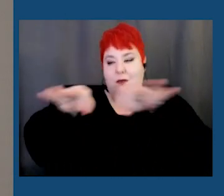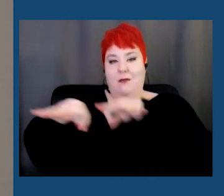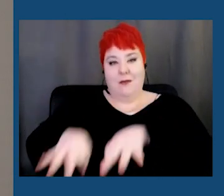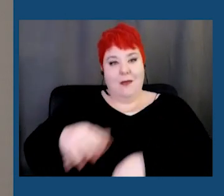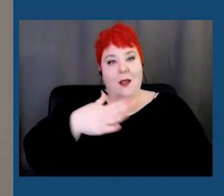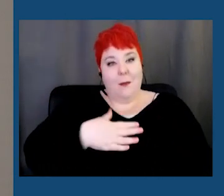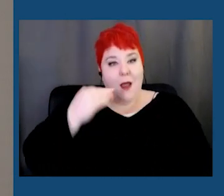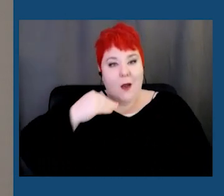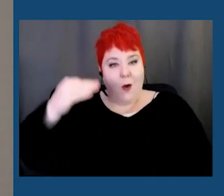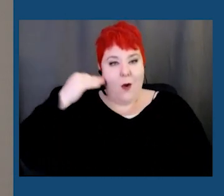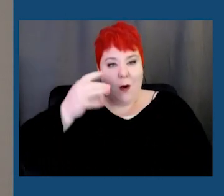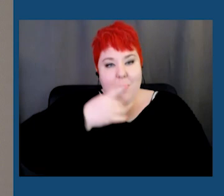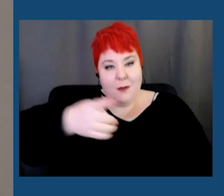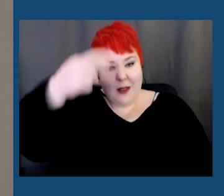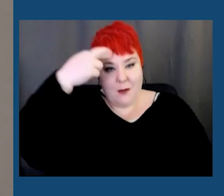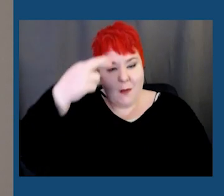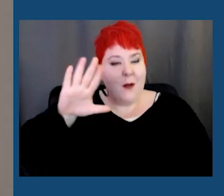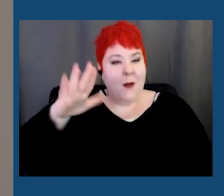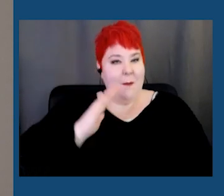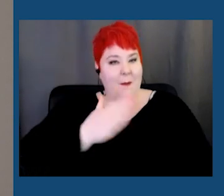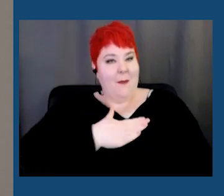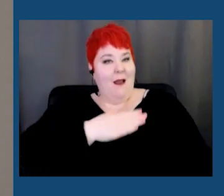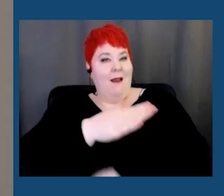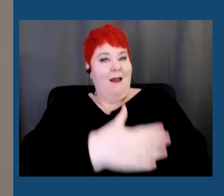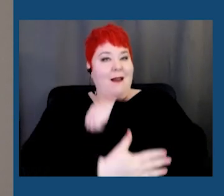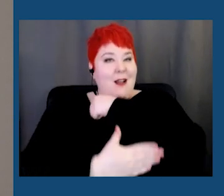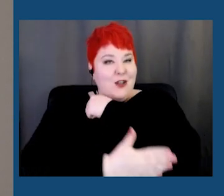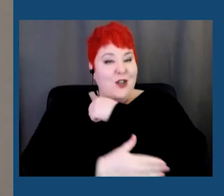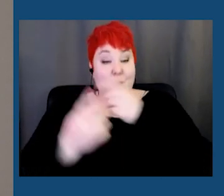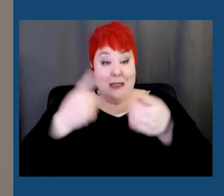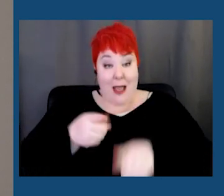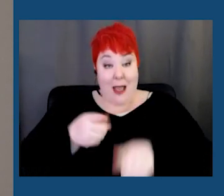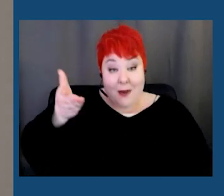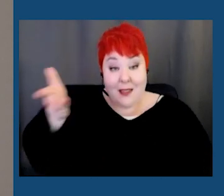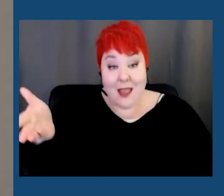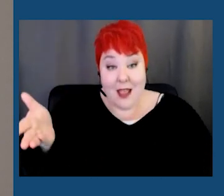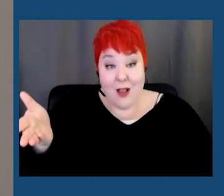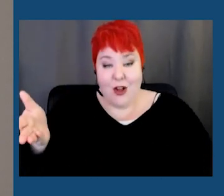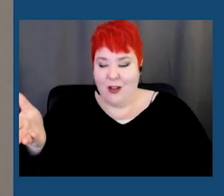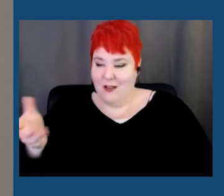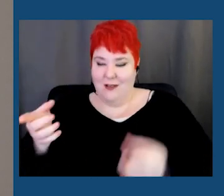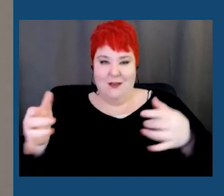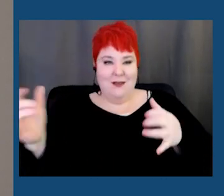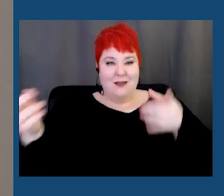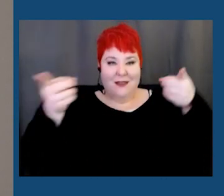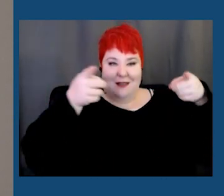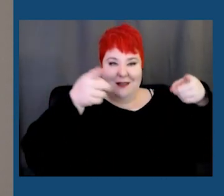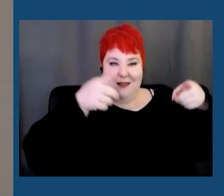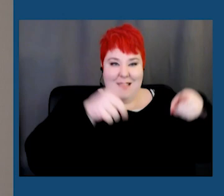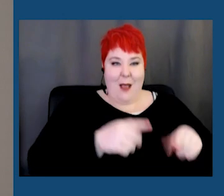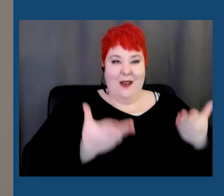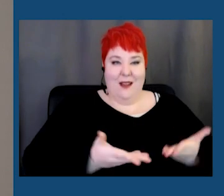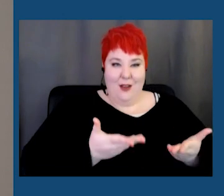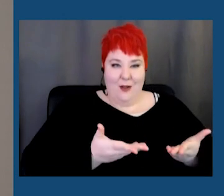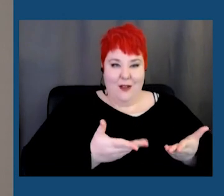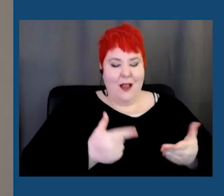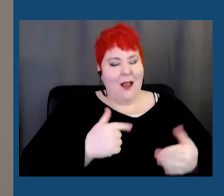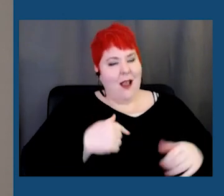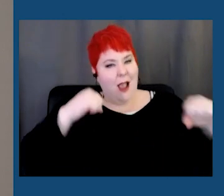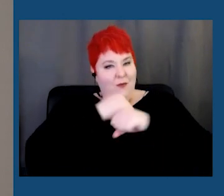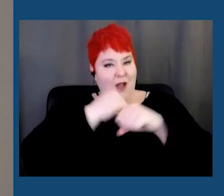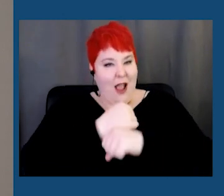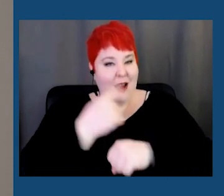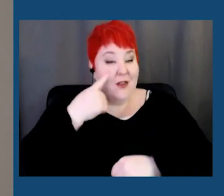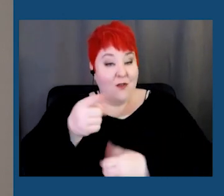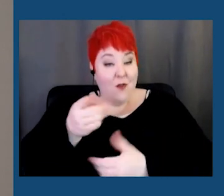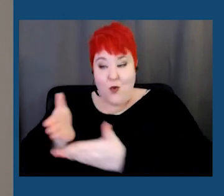in the Dominican Republic is connected to what's happening here. And I'm fighting for reproductive freedom in both my